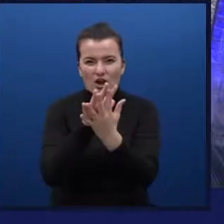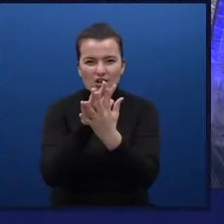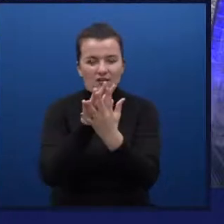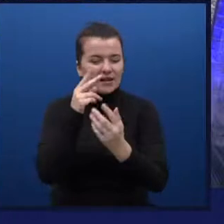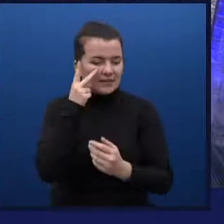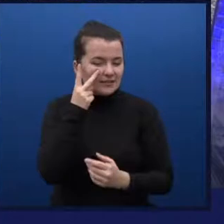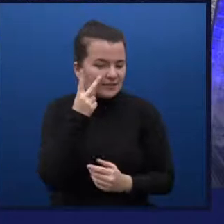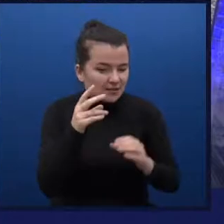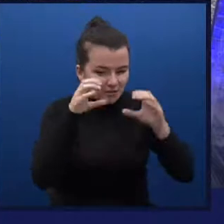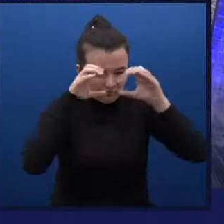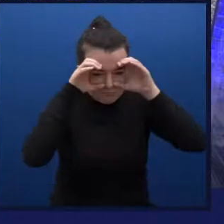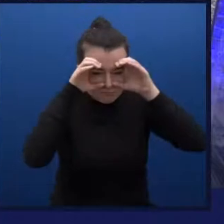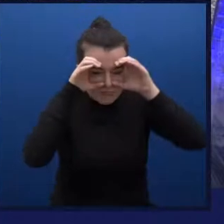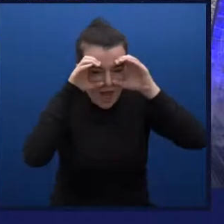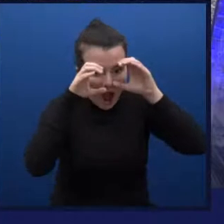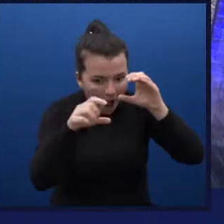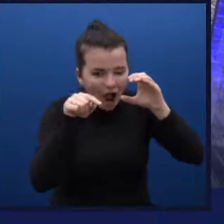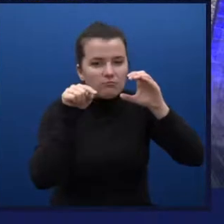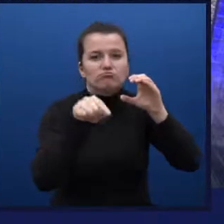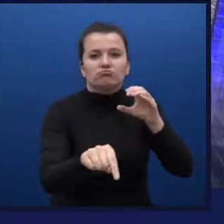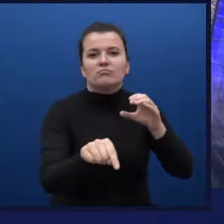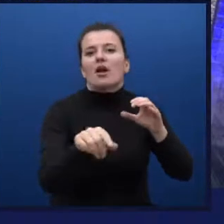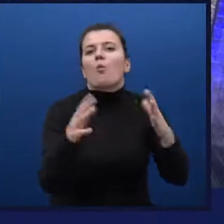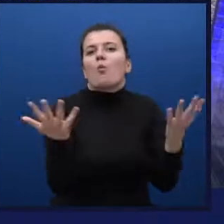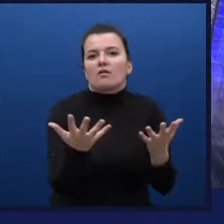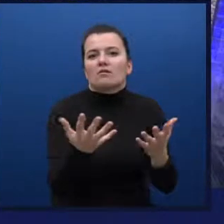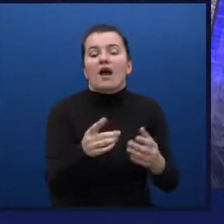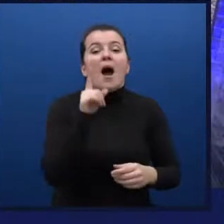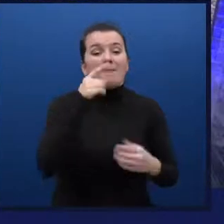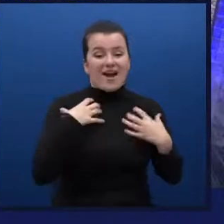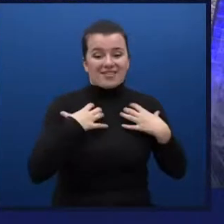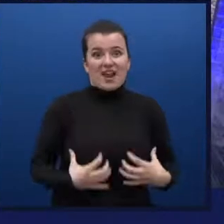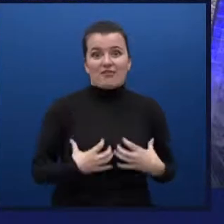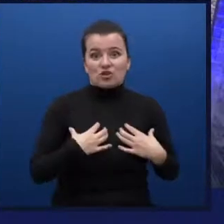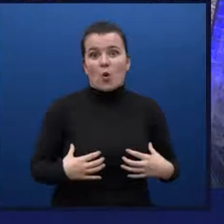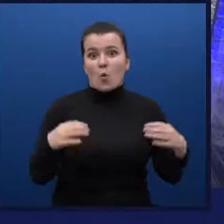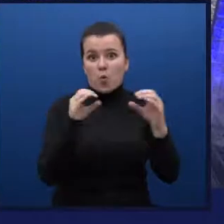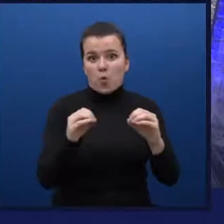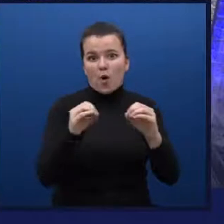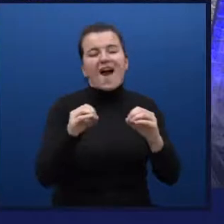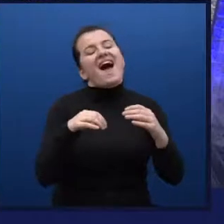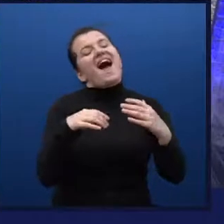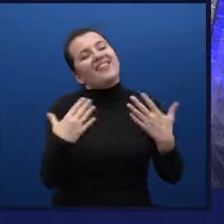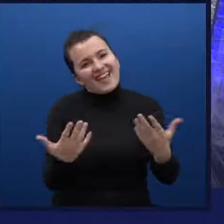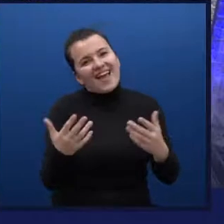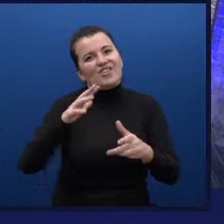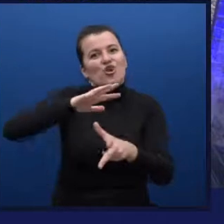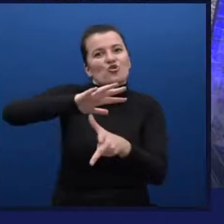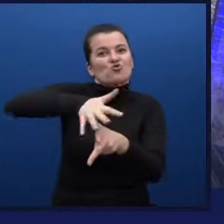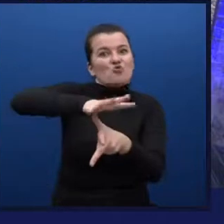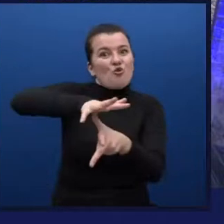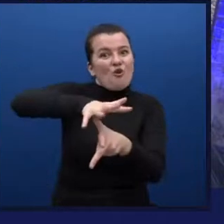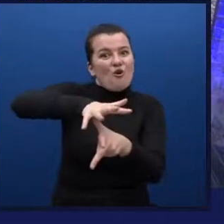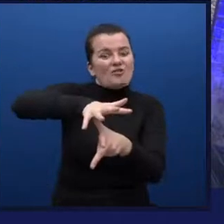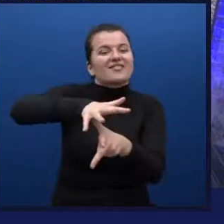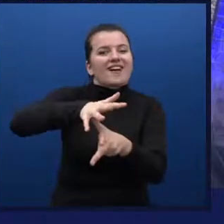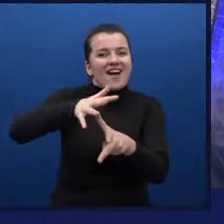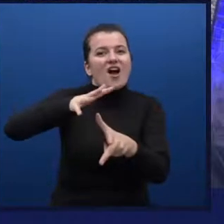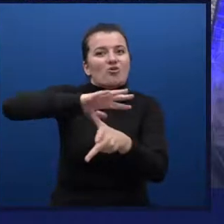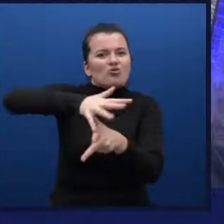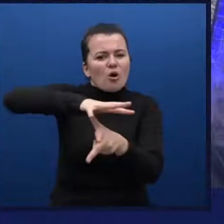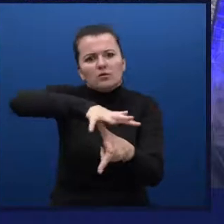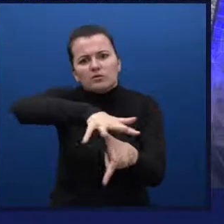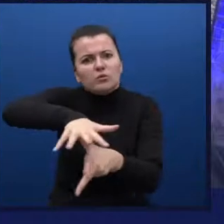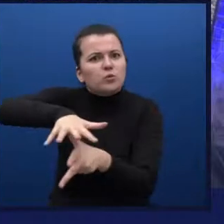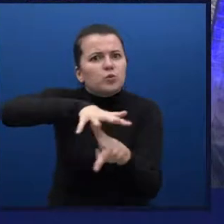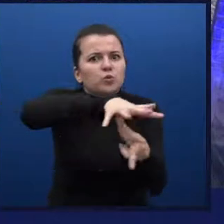done, but without the life jacket as a trigger, that becomes then the challenge of the drone to survey the area to have a better understanding of what